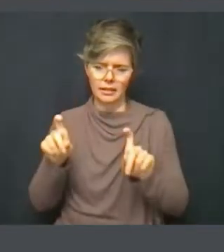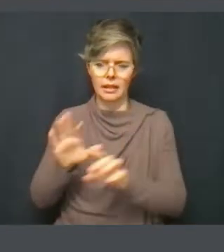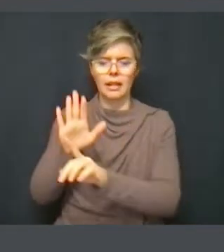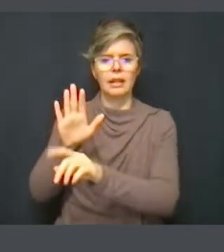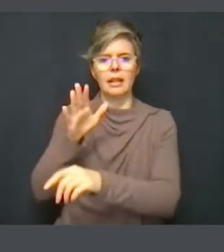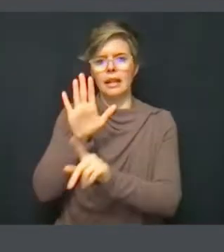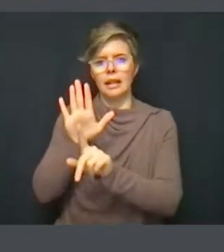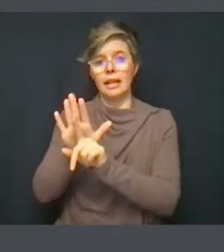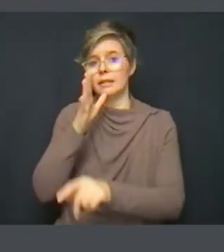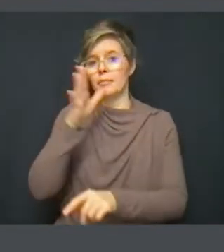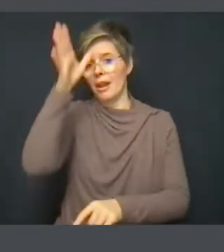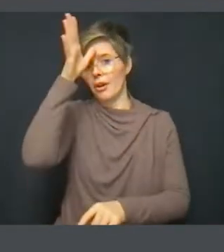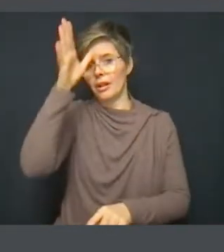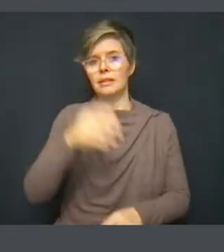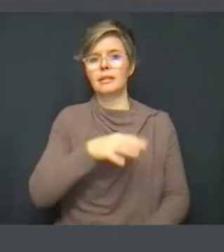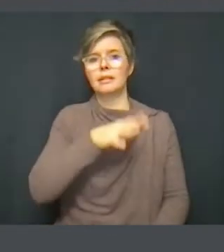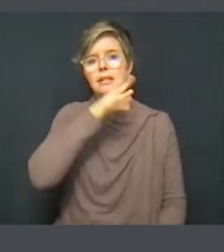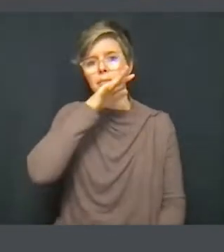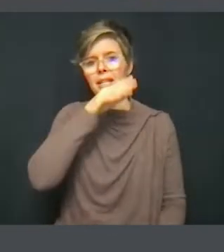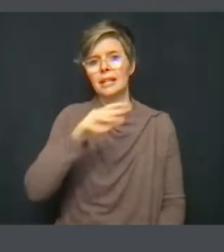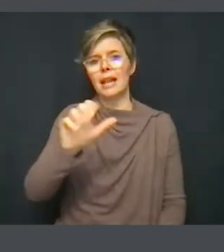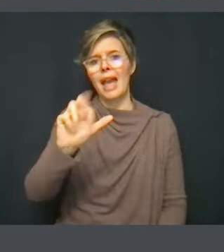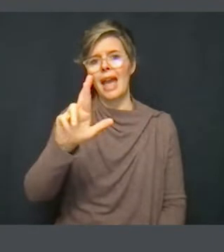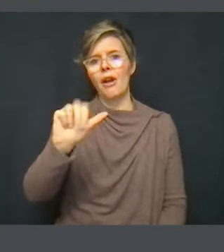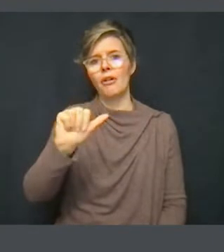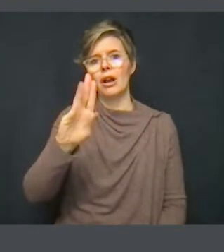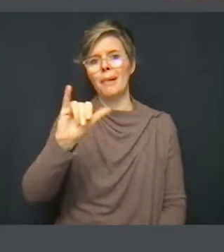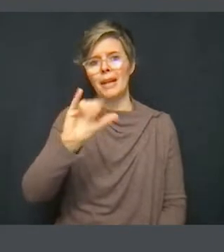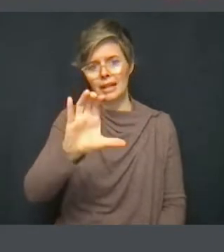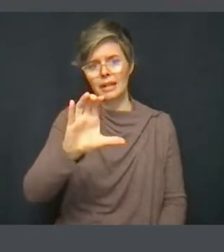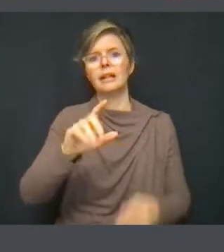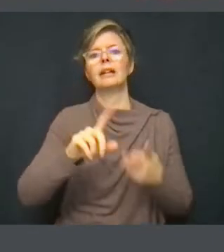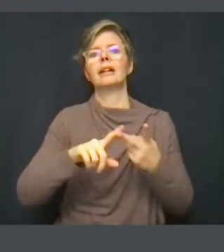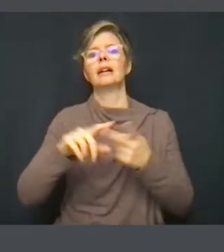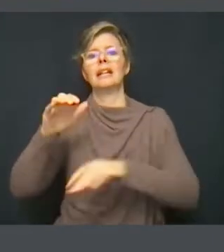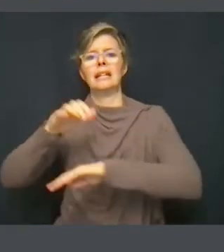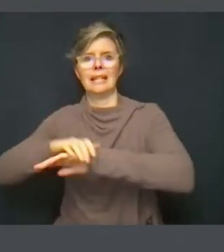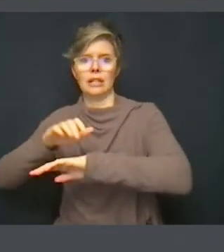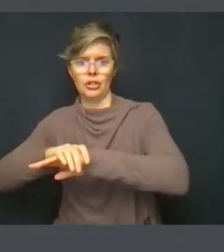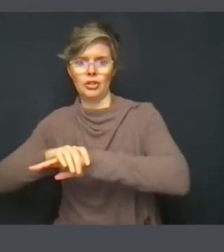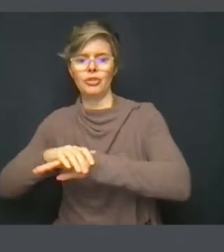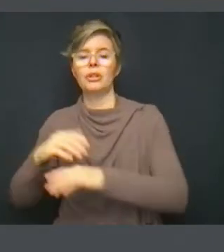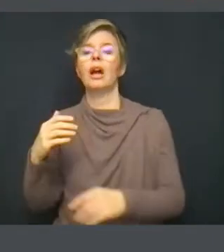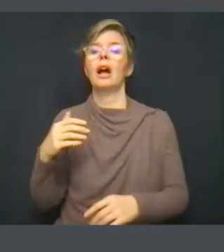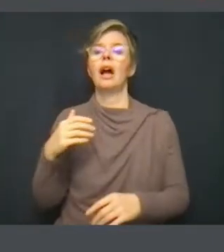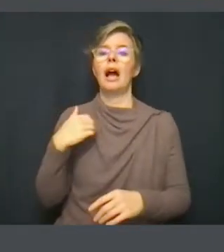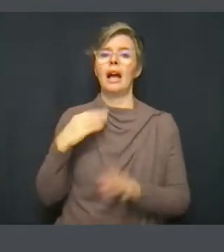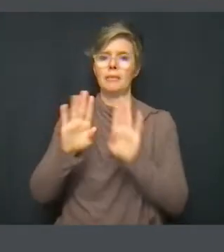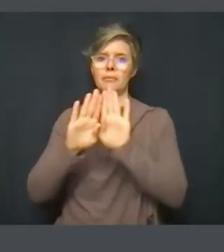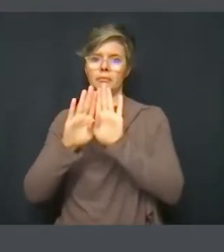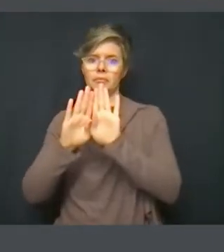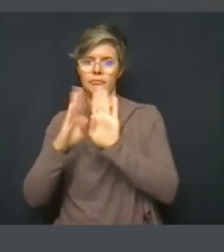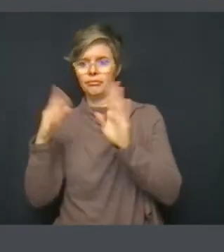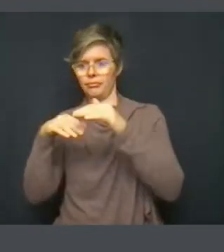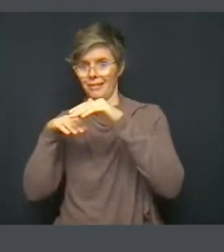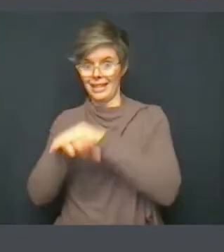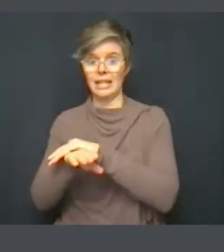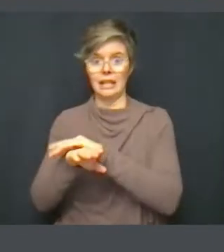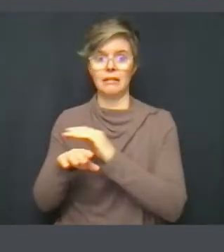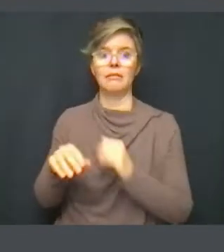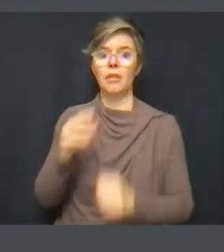English, and they were Muslim. And when I walked in, it was mom and dad, and I read ahead, and I was like, okay,